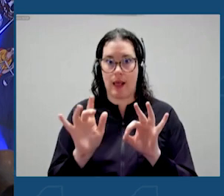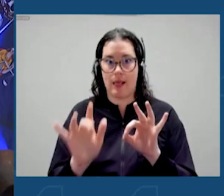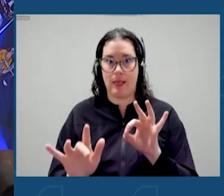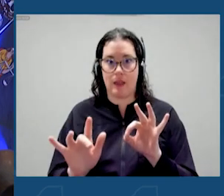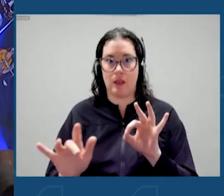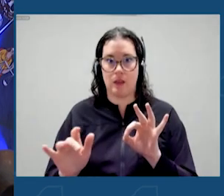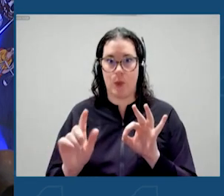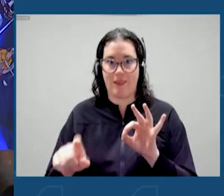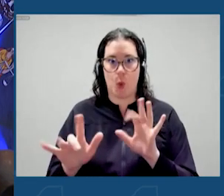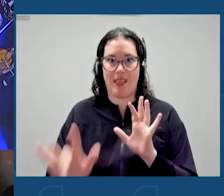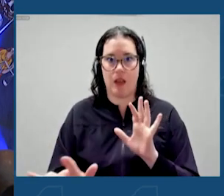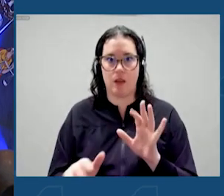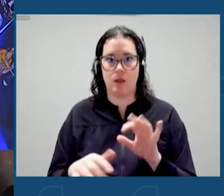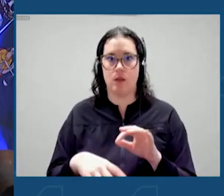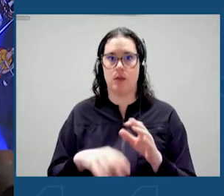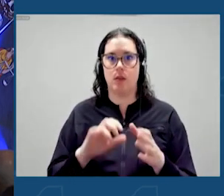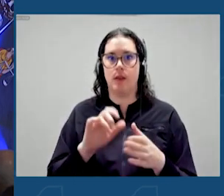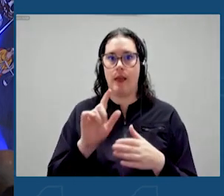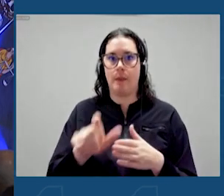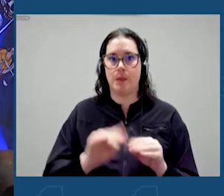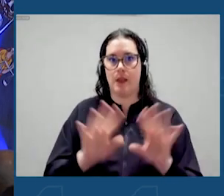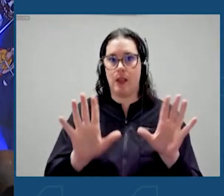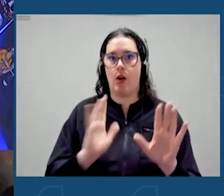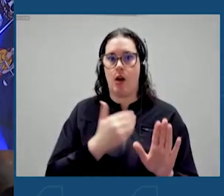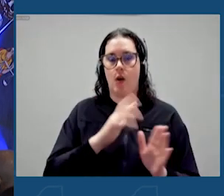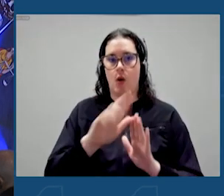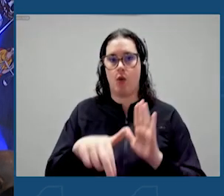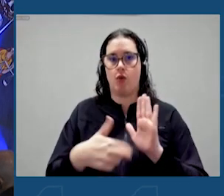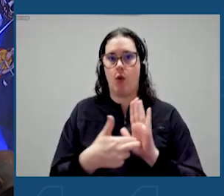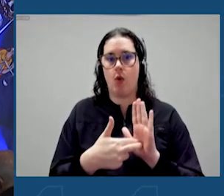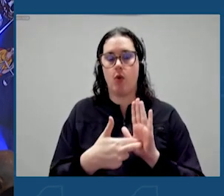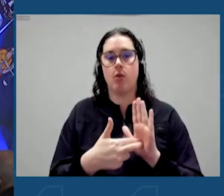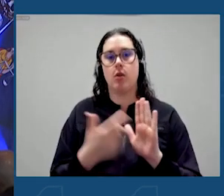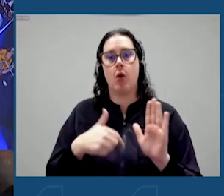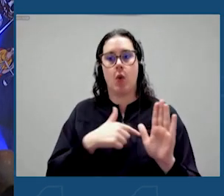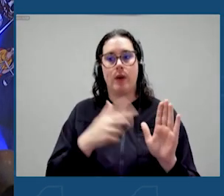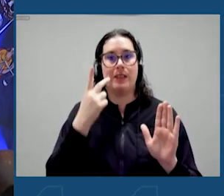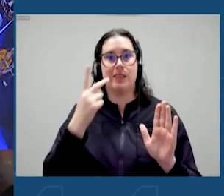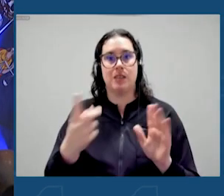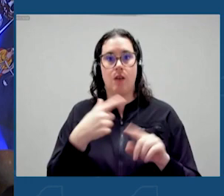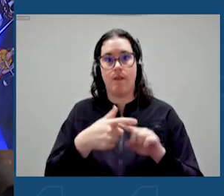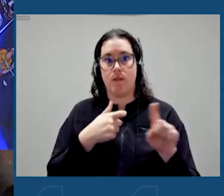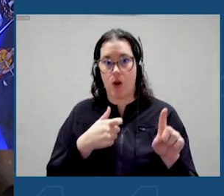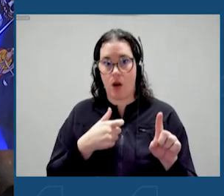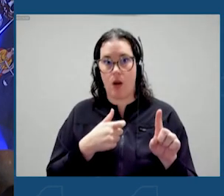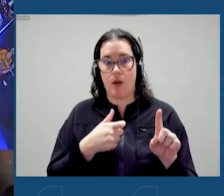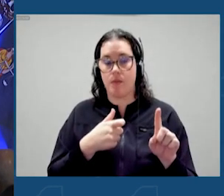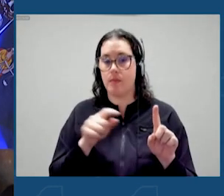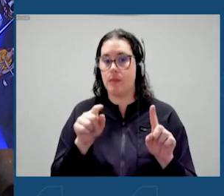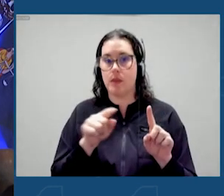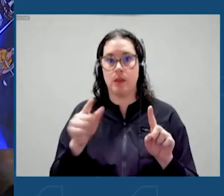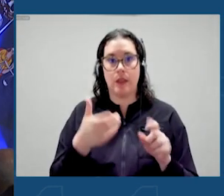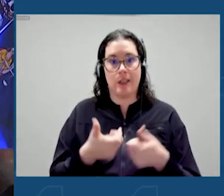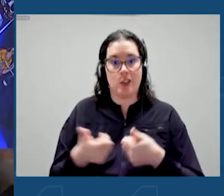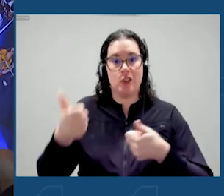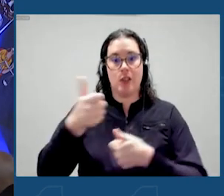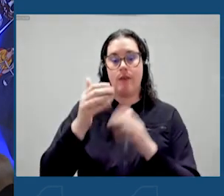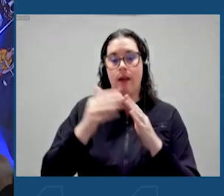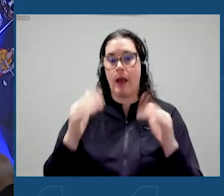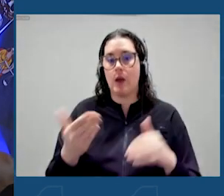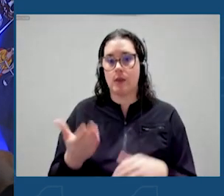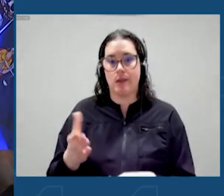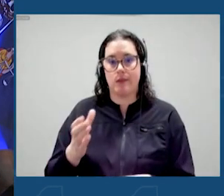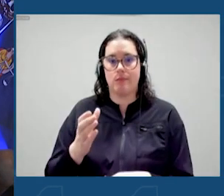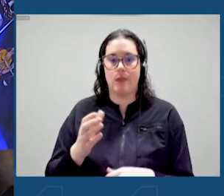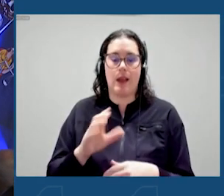be clear on their role. And so we saw from our Get Stuff Built with my chief housing officer and our team, Deputy